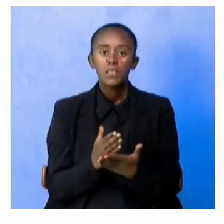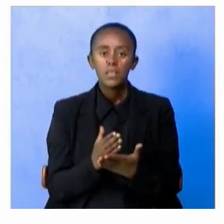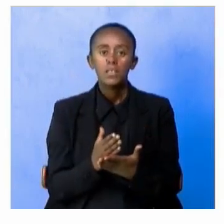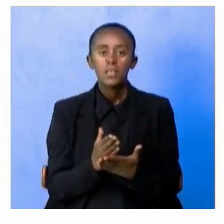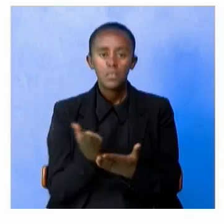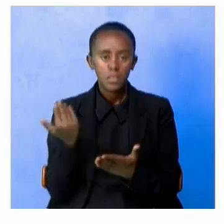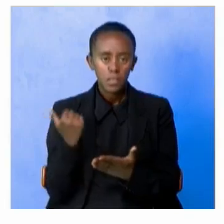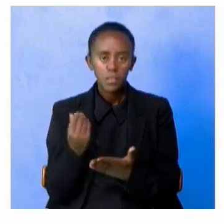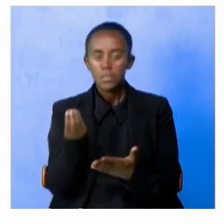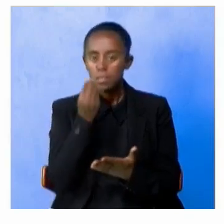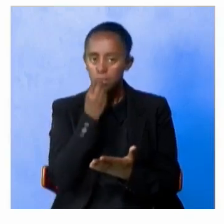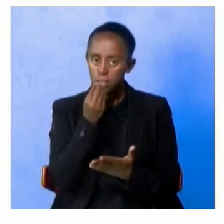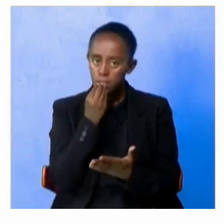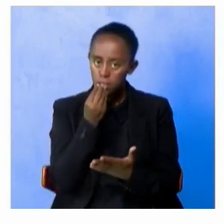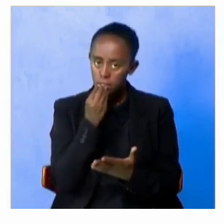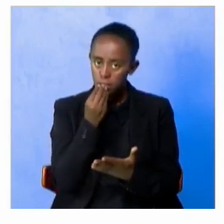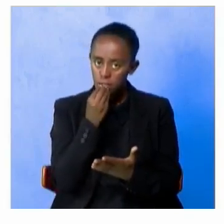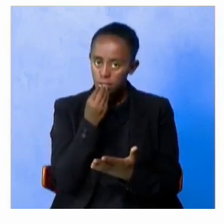eating